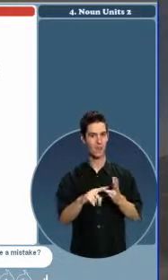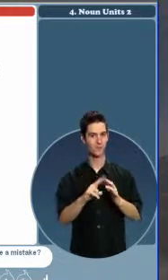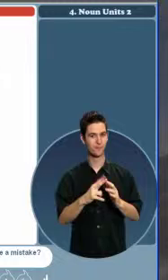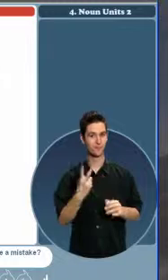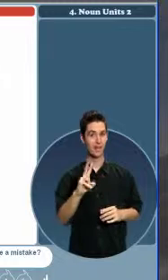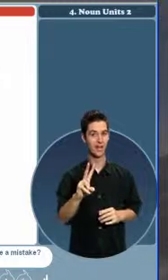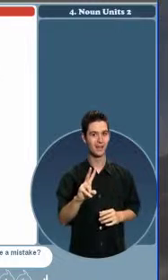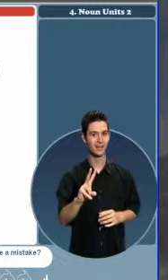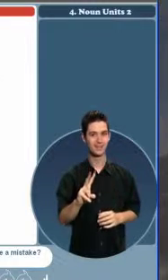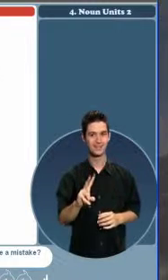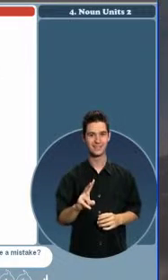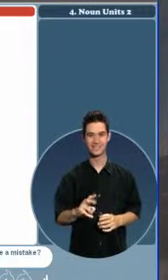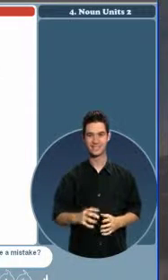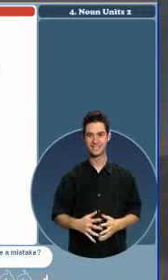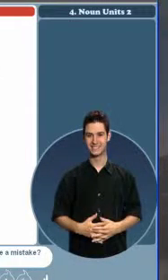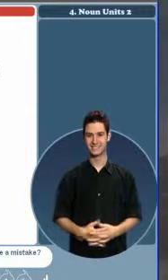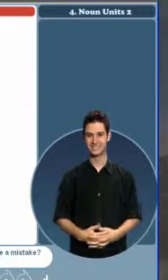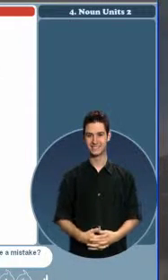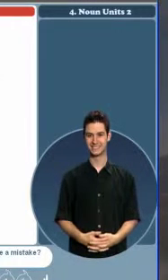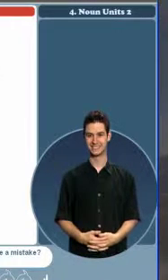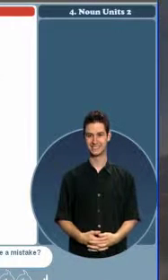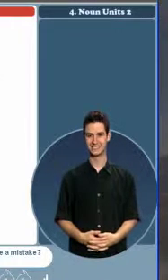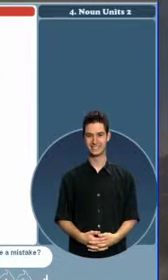See if you can get 20 out of 20.